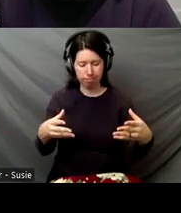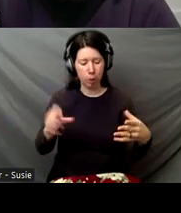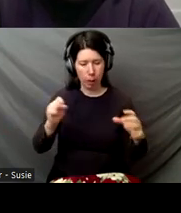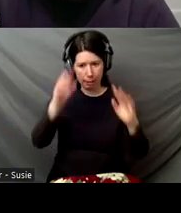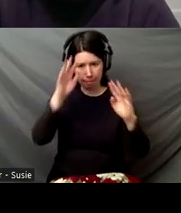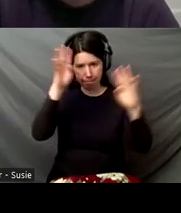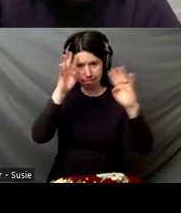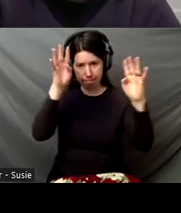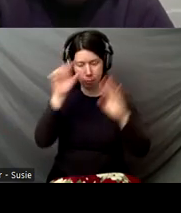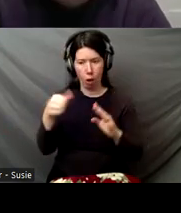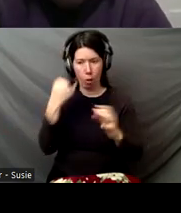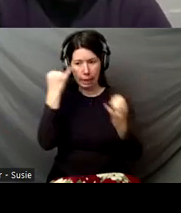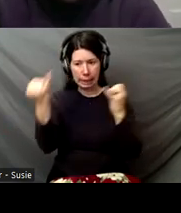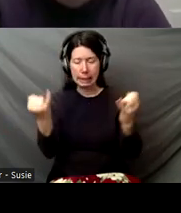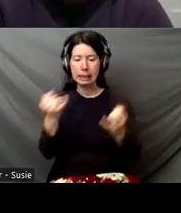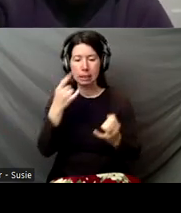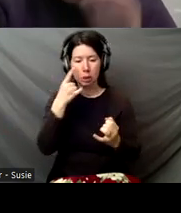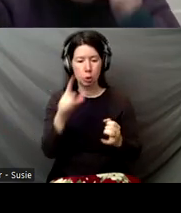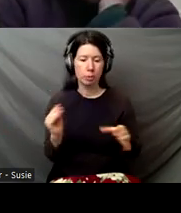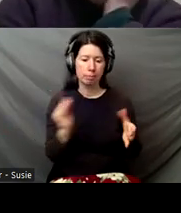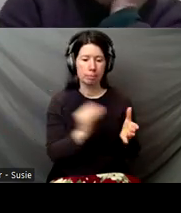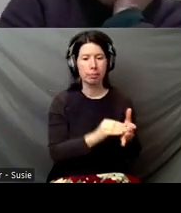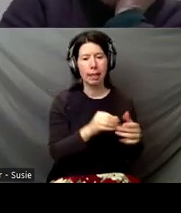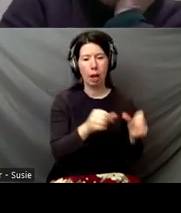our areas of agreement.